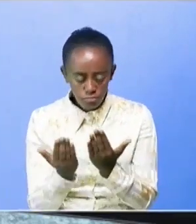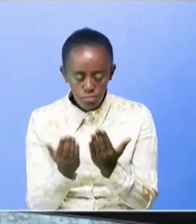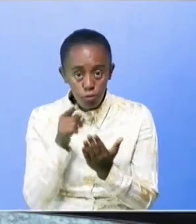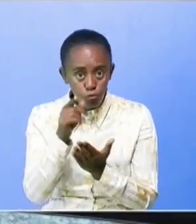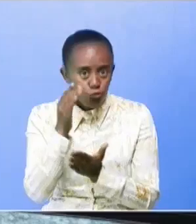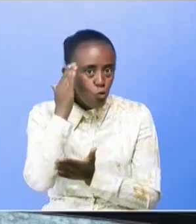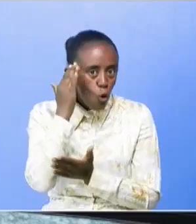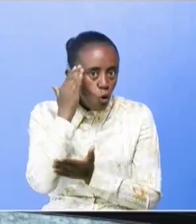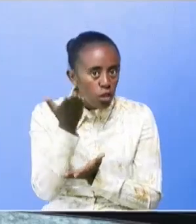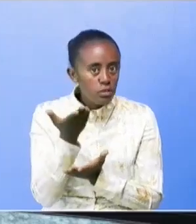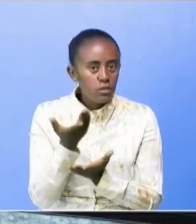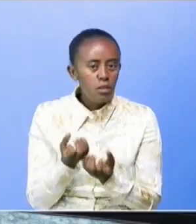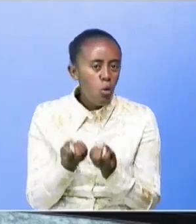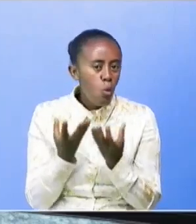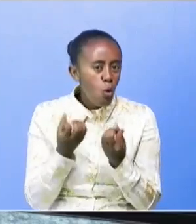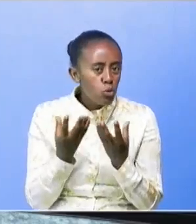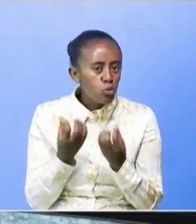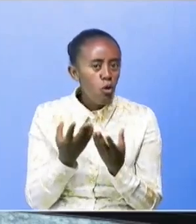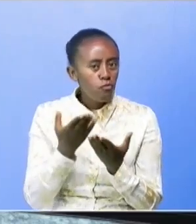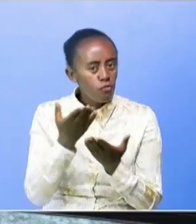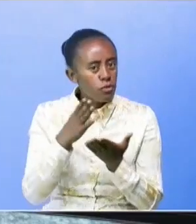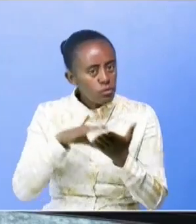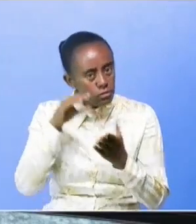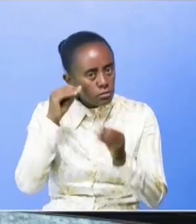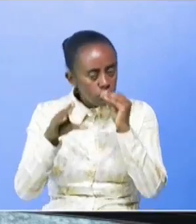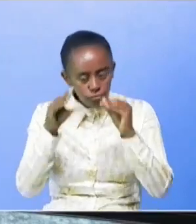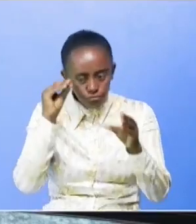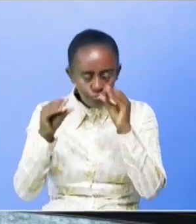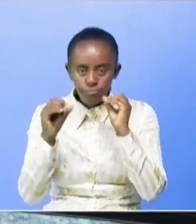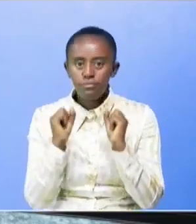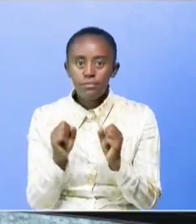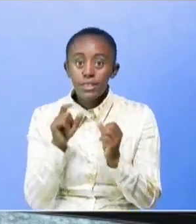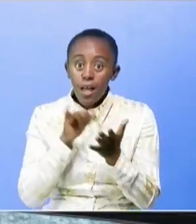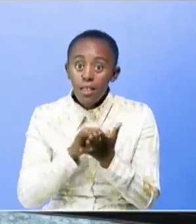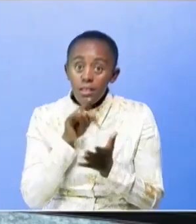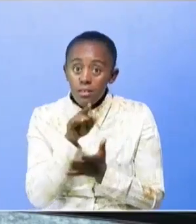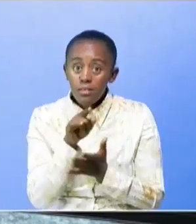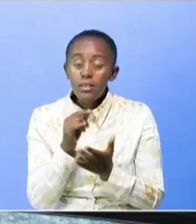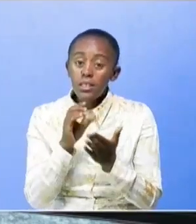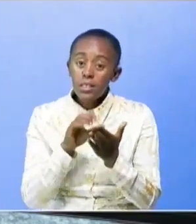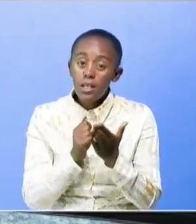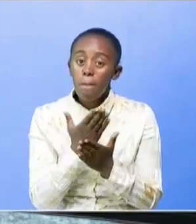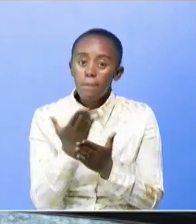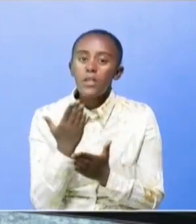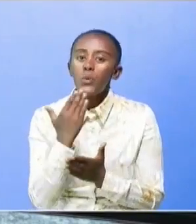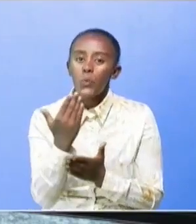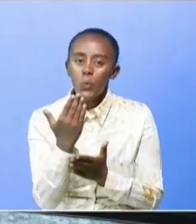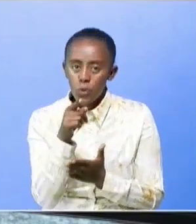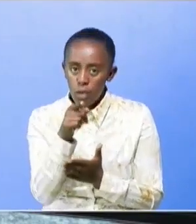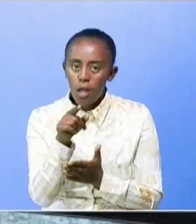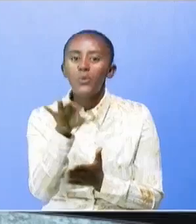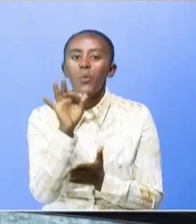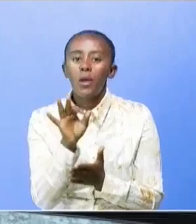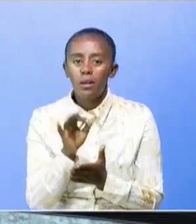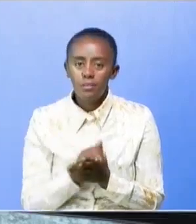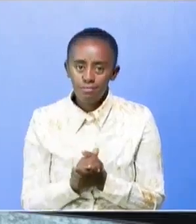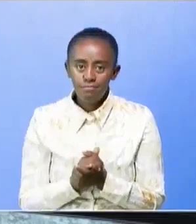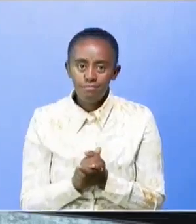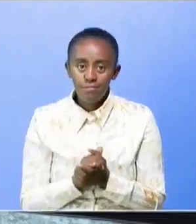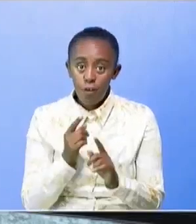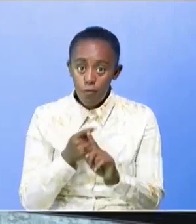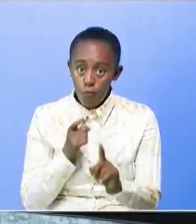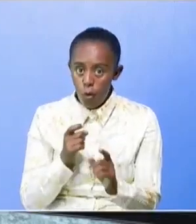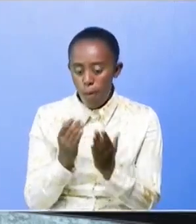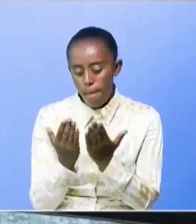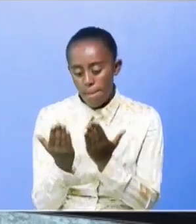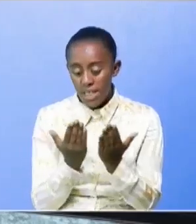get to know lots and lots of things. So that is what? Something good that you gain from